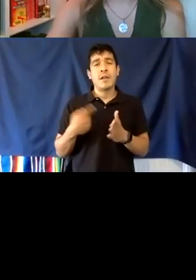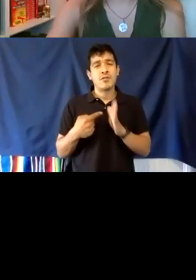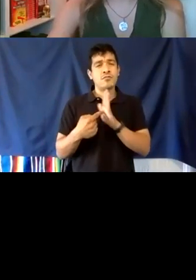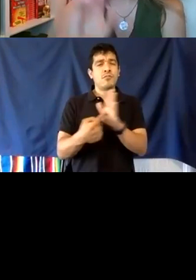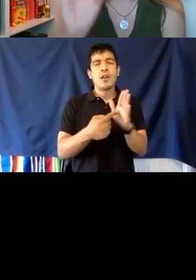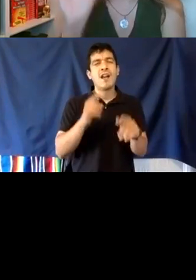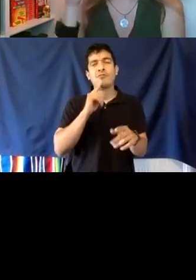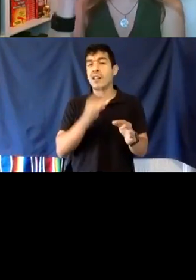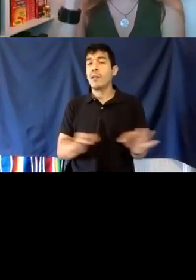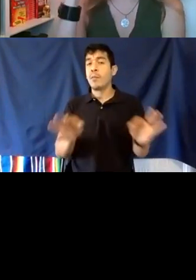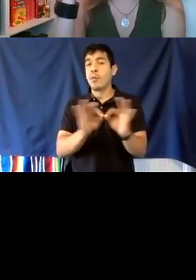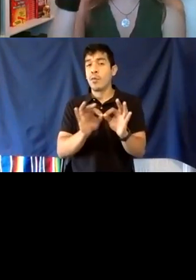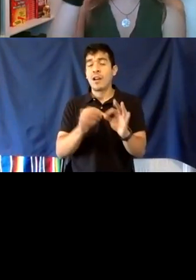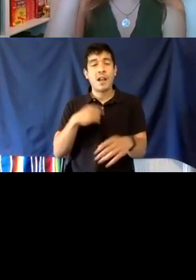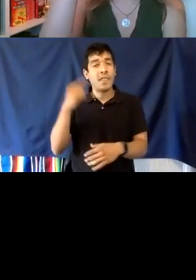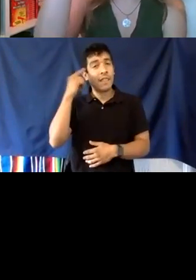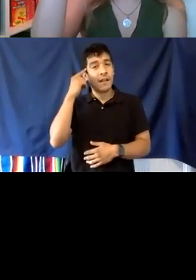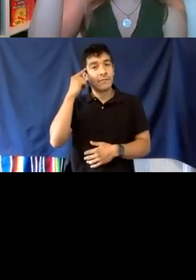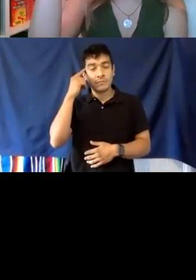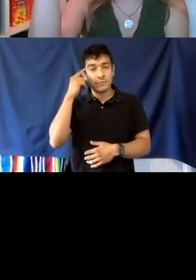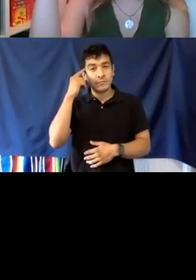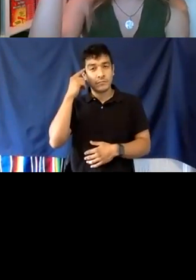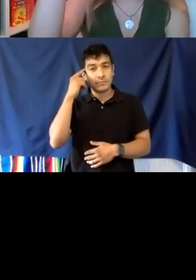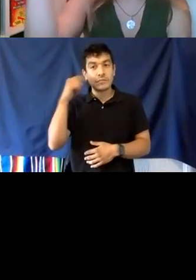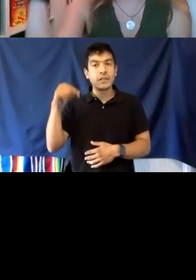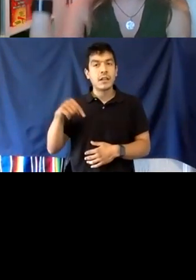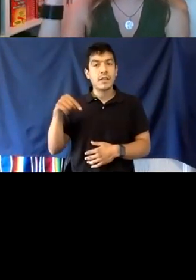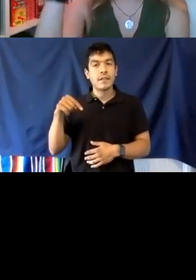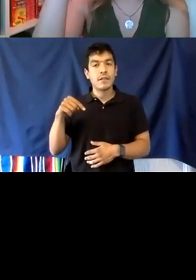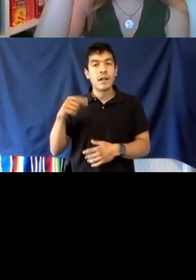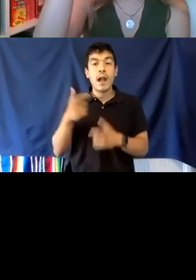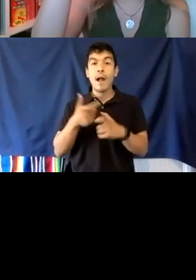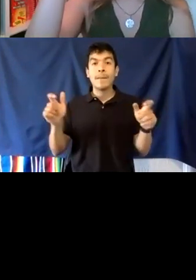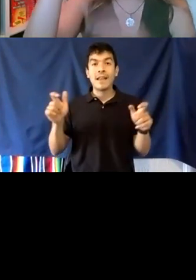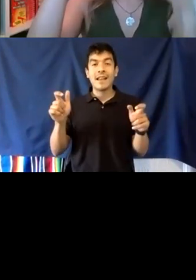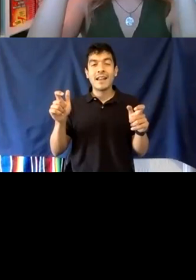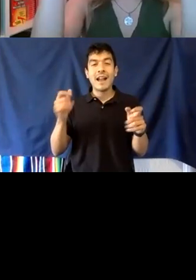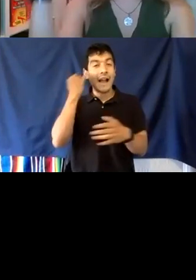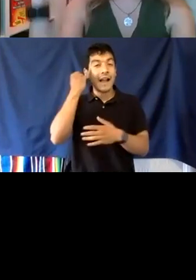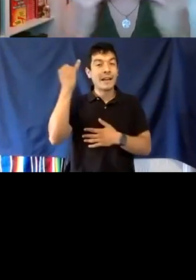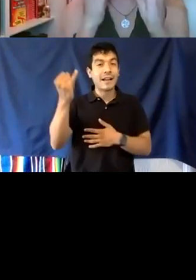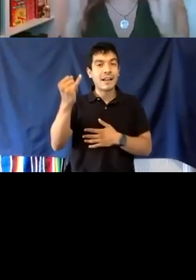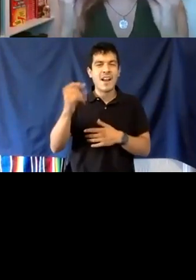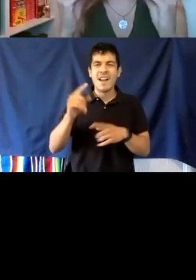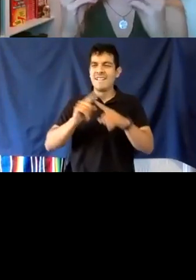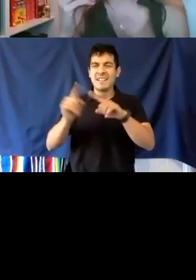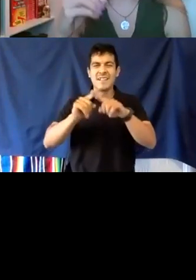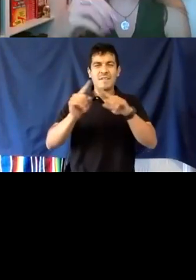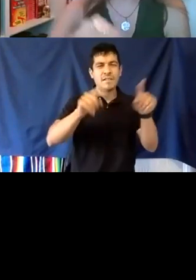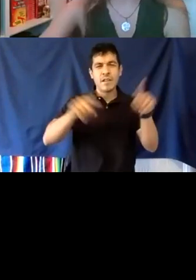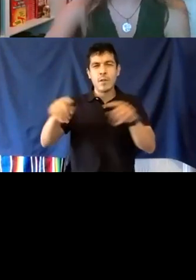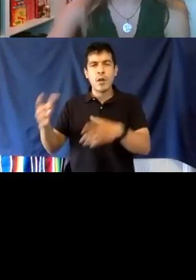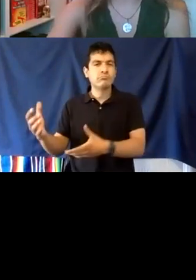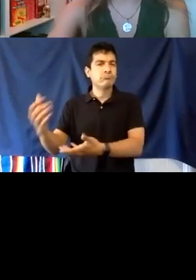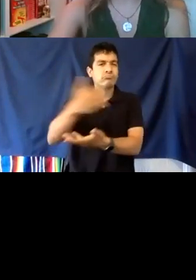pretty important, I think. And this is these big overviews are several different variables pulled together